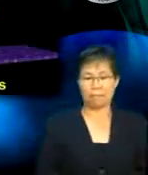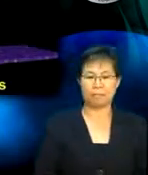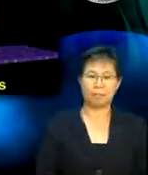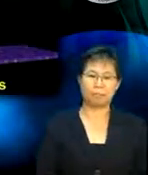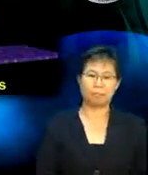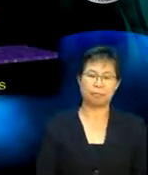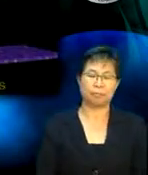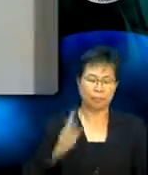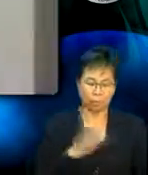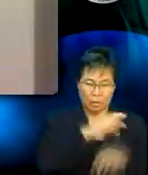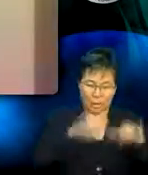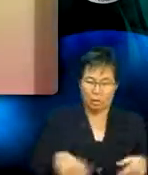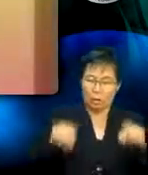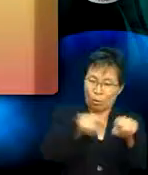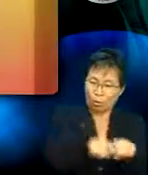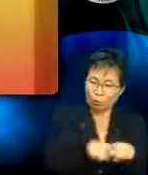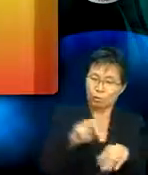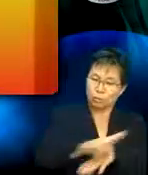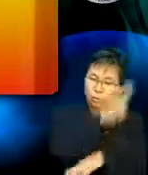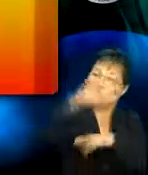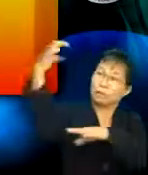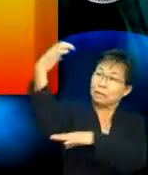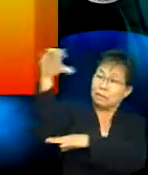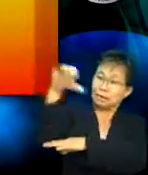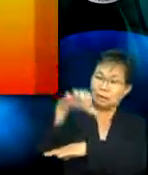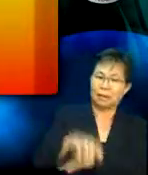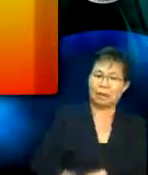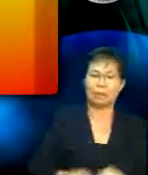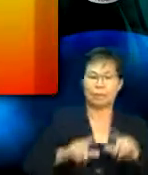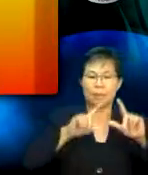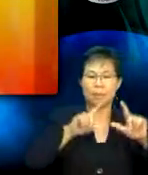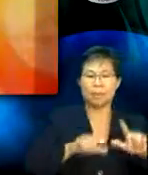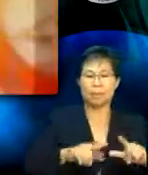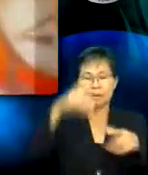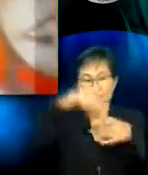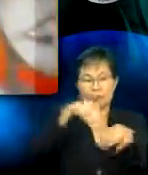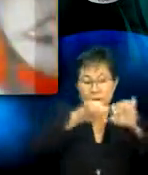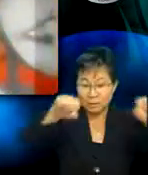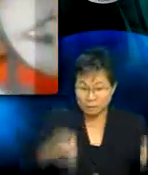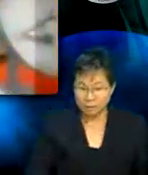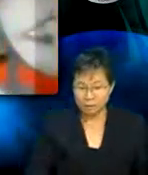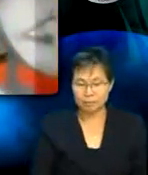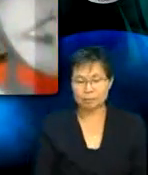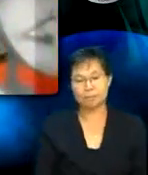enemies. We can also use satellites as defense systems.